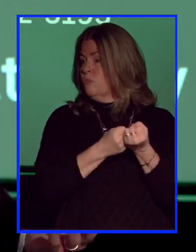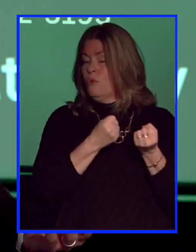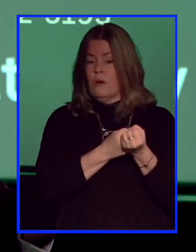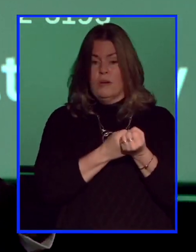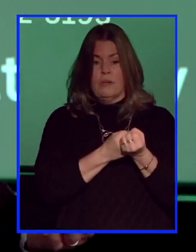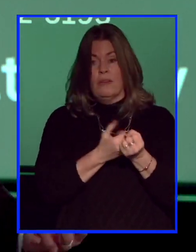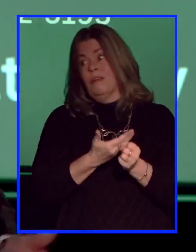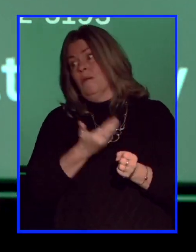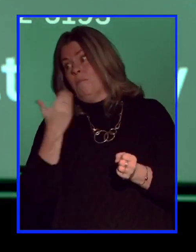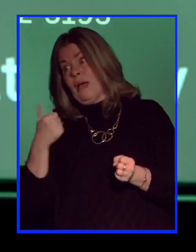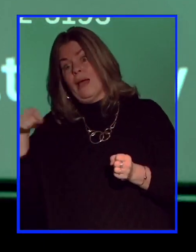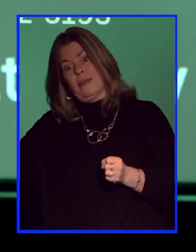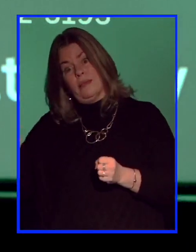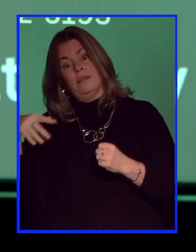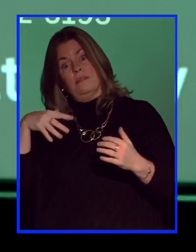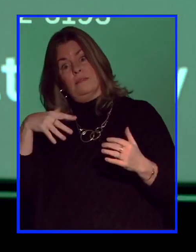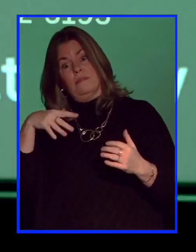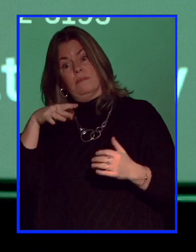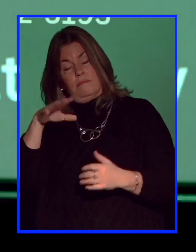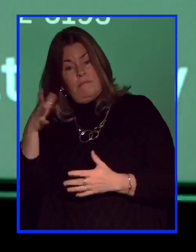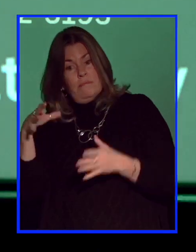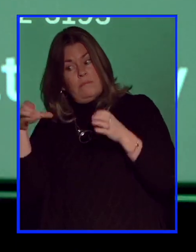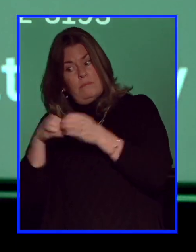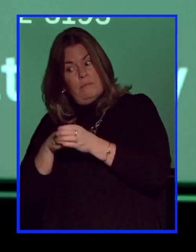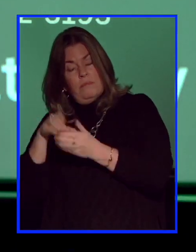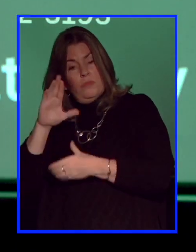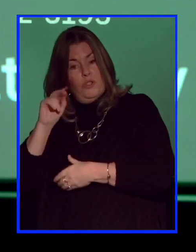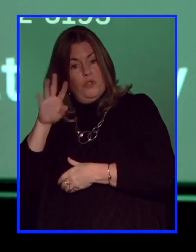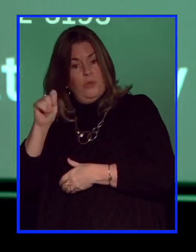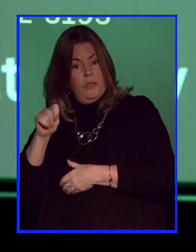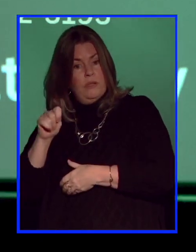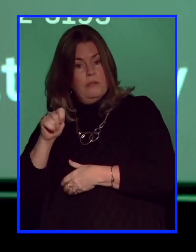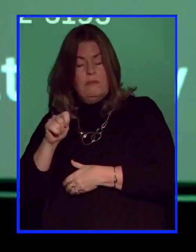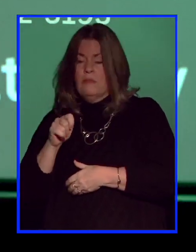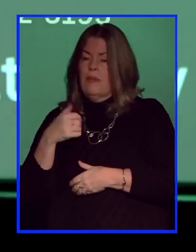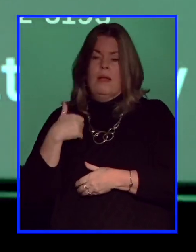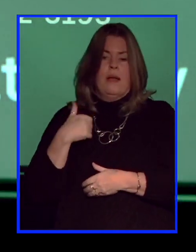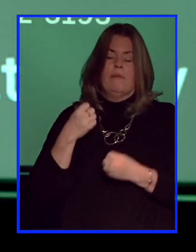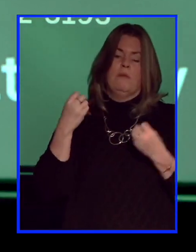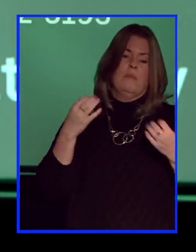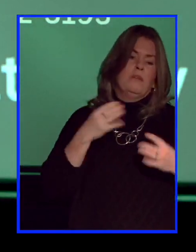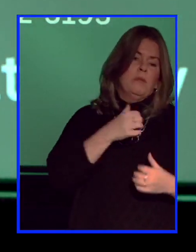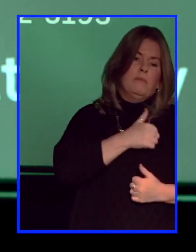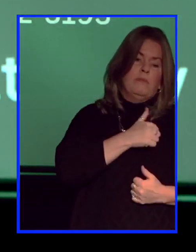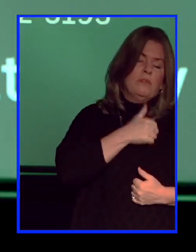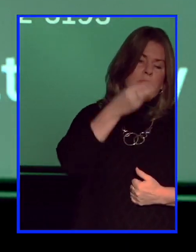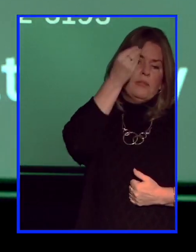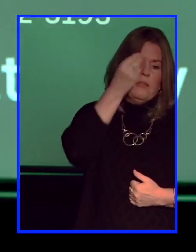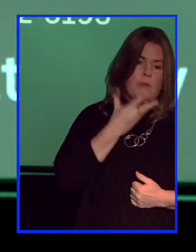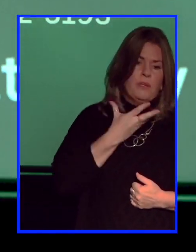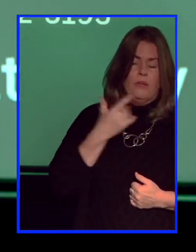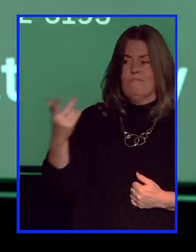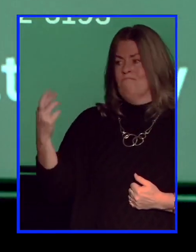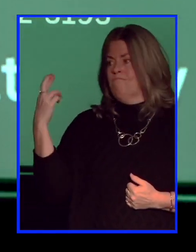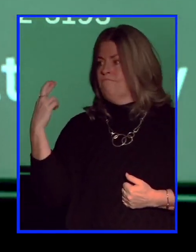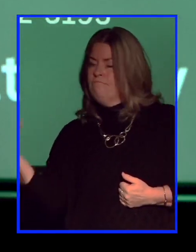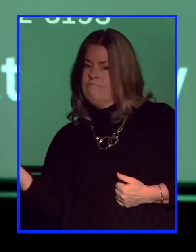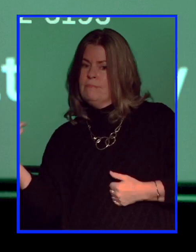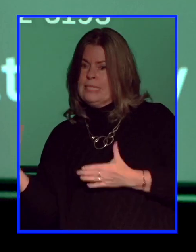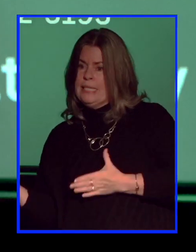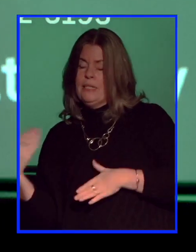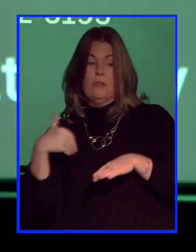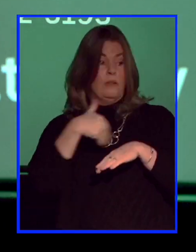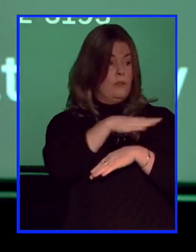that unit. And as tough as it was, I've had many vets tell me they felt closer and had more friendships than they did when they came home and